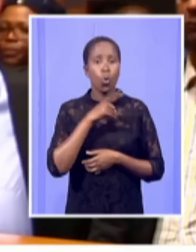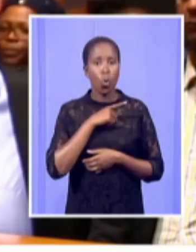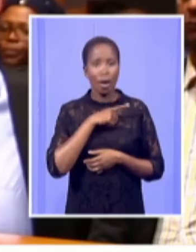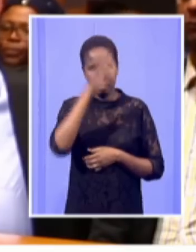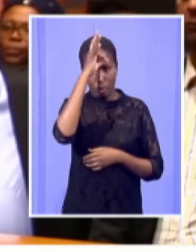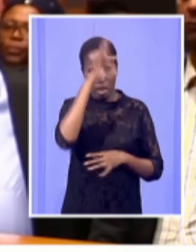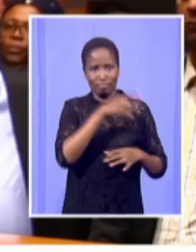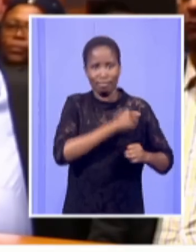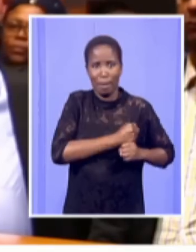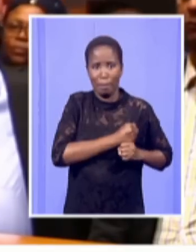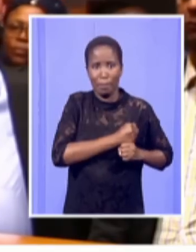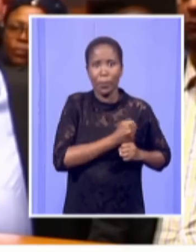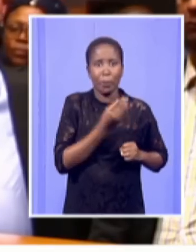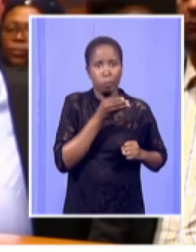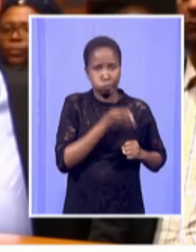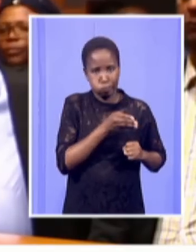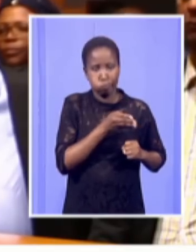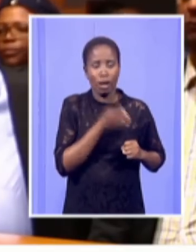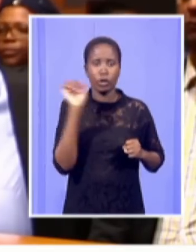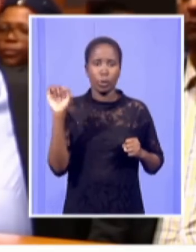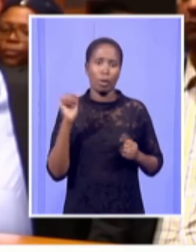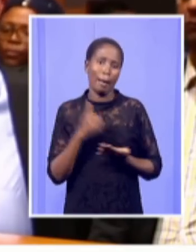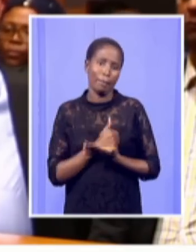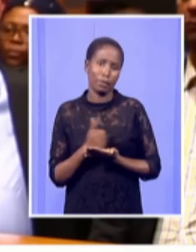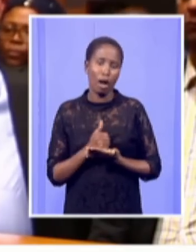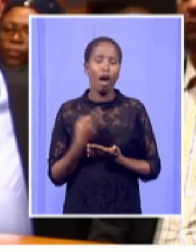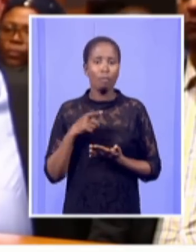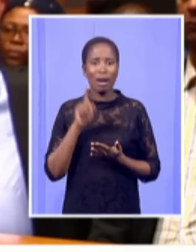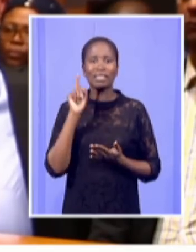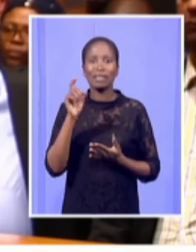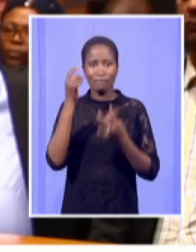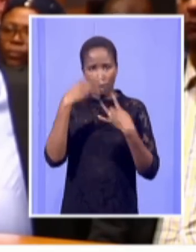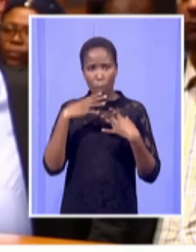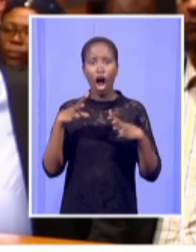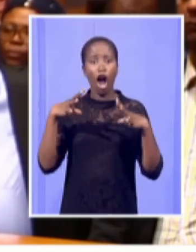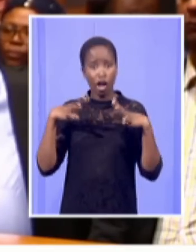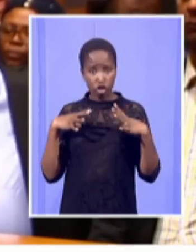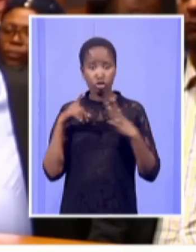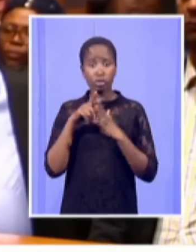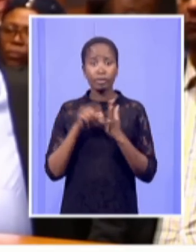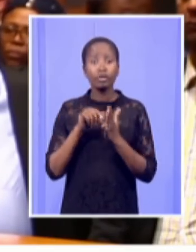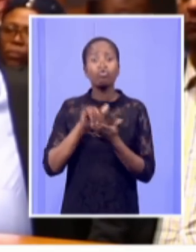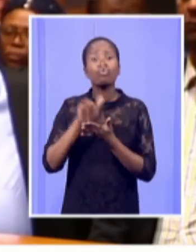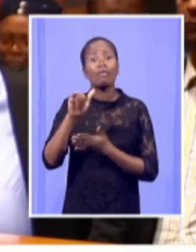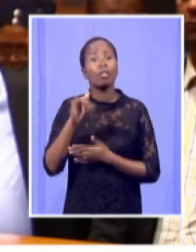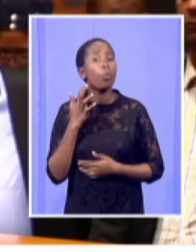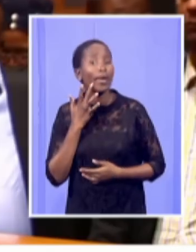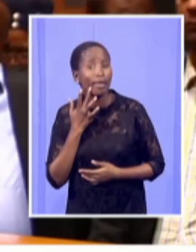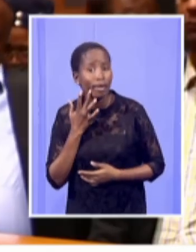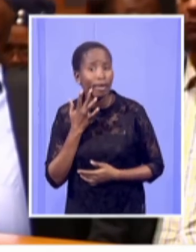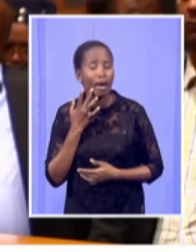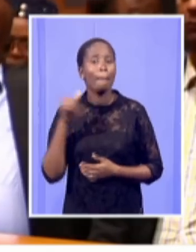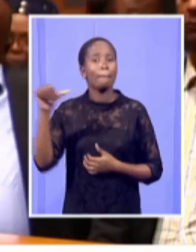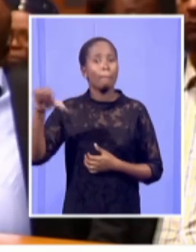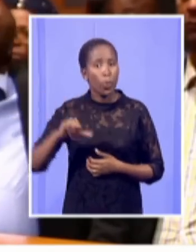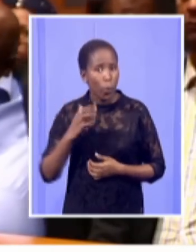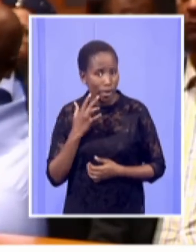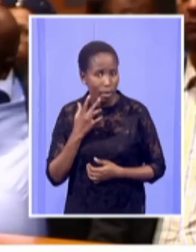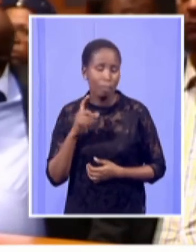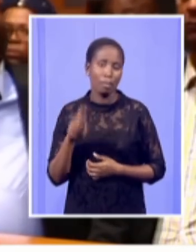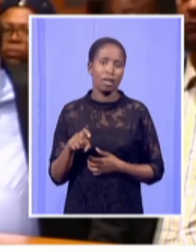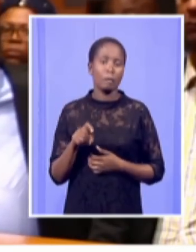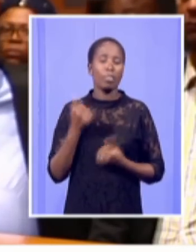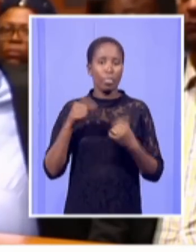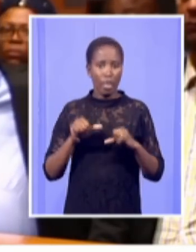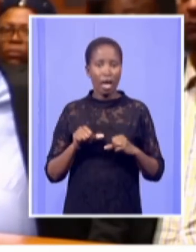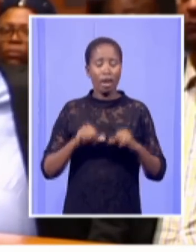of a predetermined date of travel overseas. That is a decision that the investigating officer will take